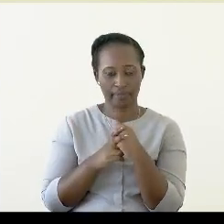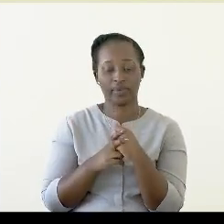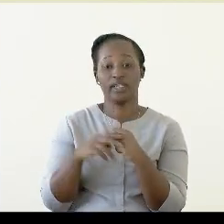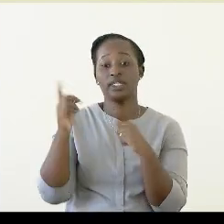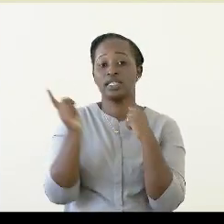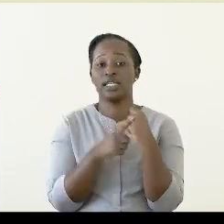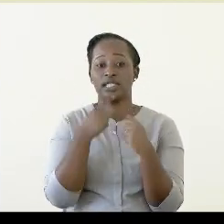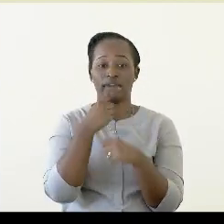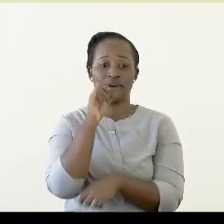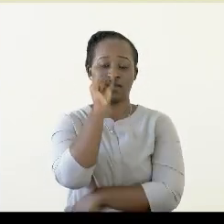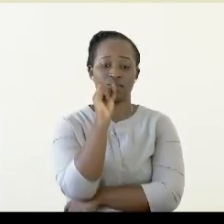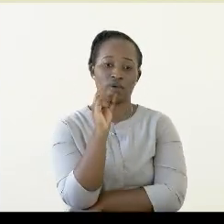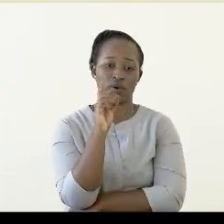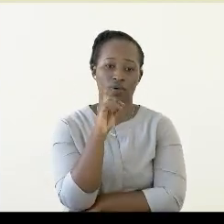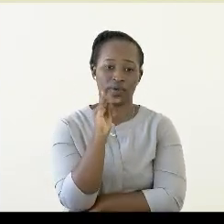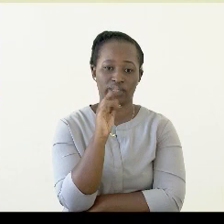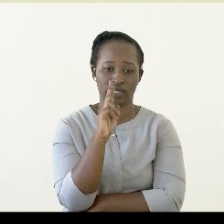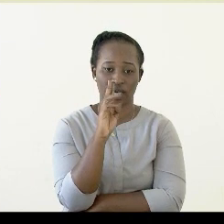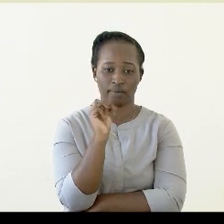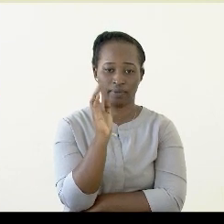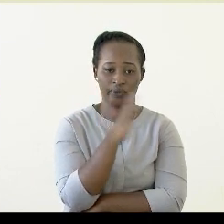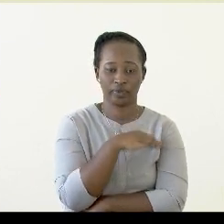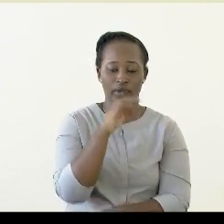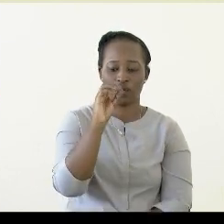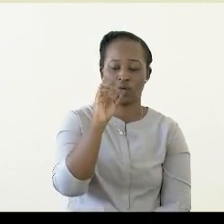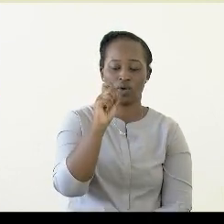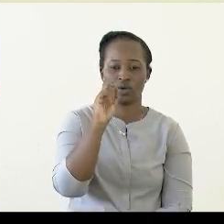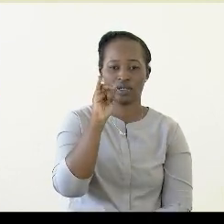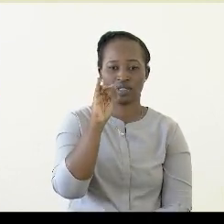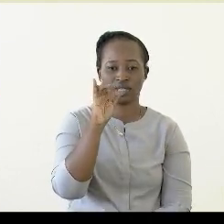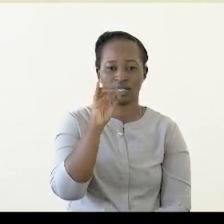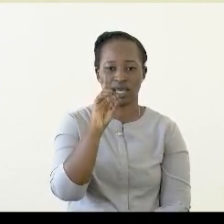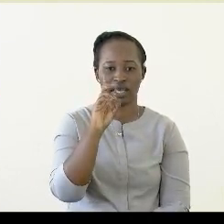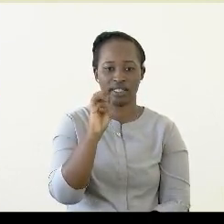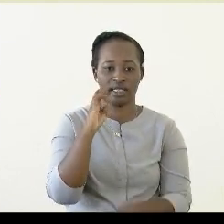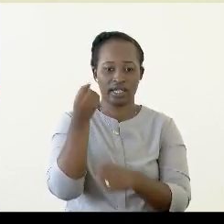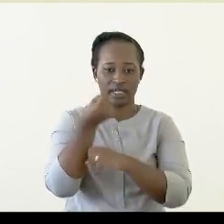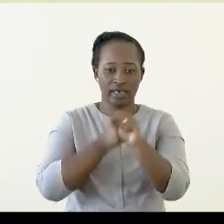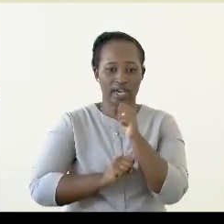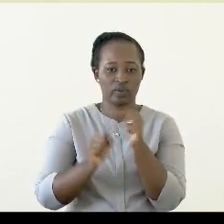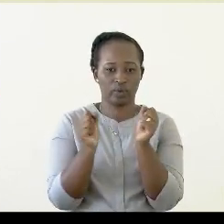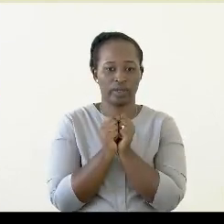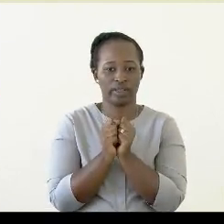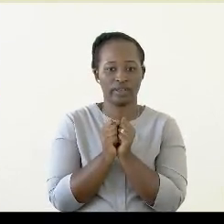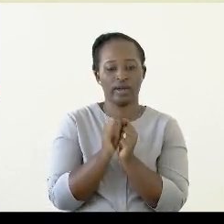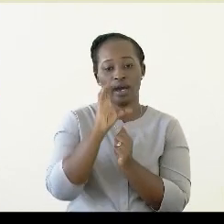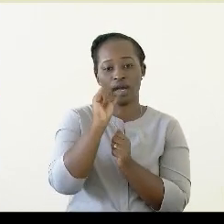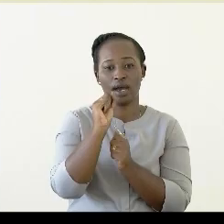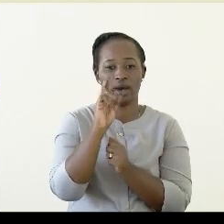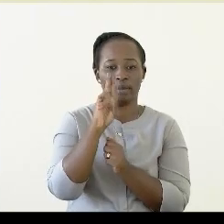sodium oxide reacts with carbon dioxide to give carbonic acid, sodium